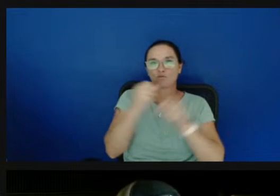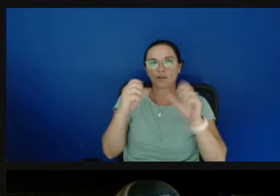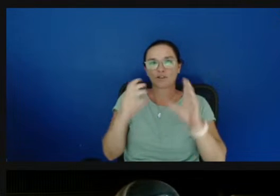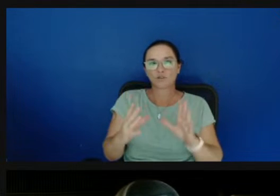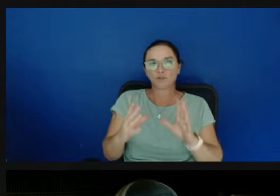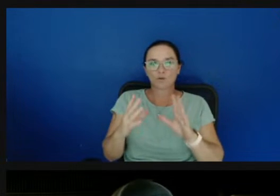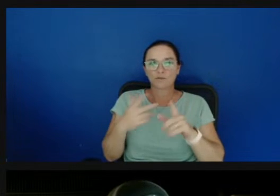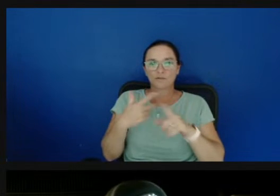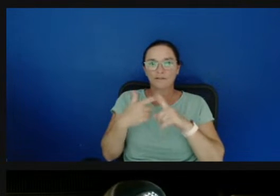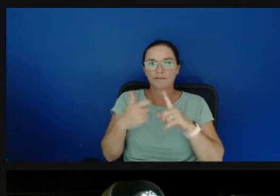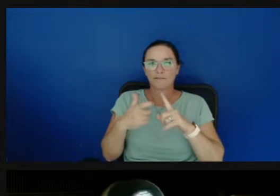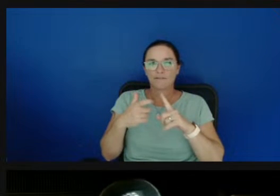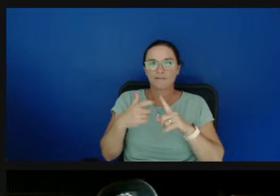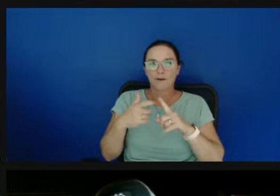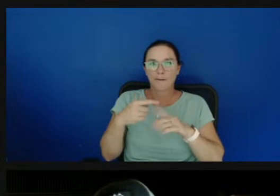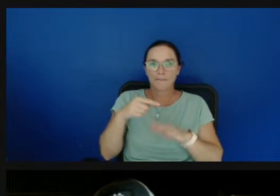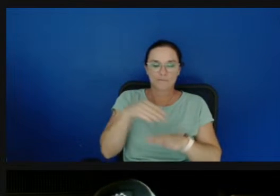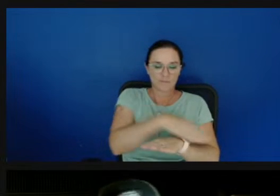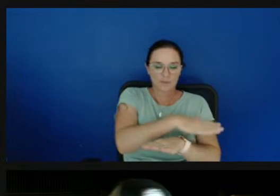downslope.